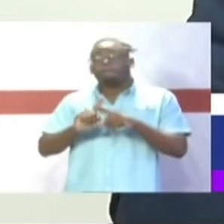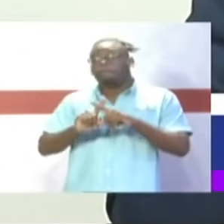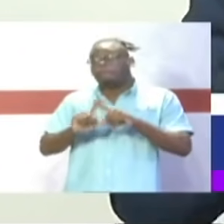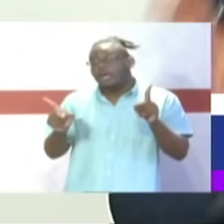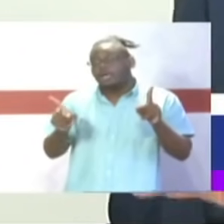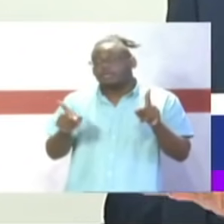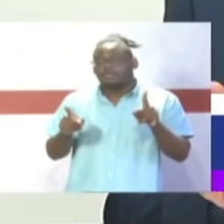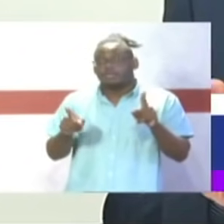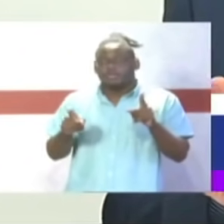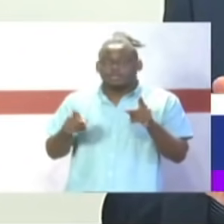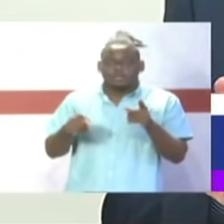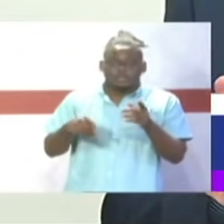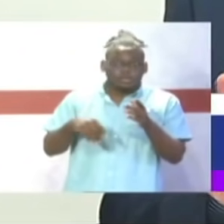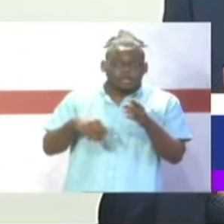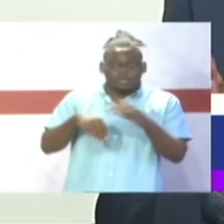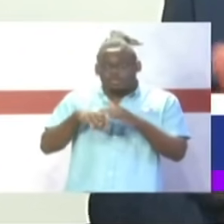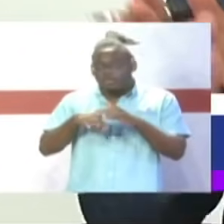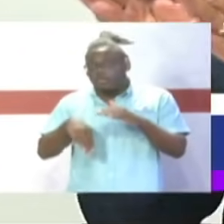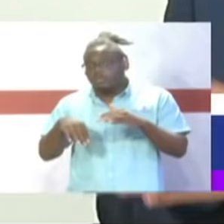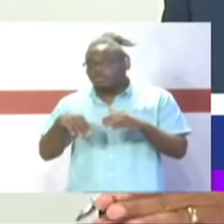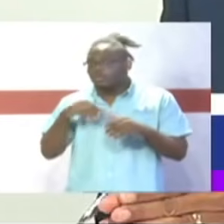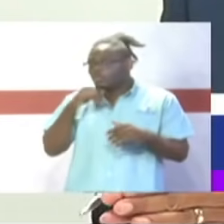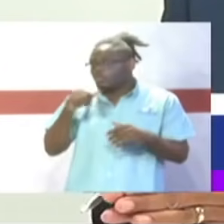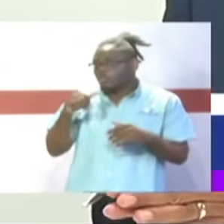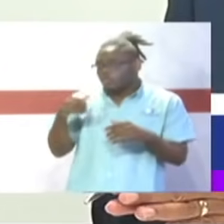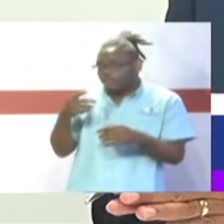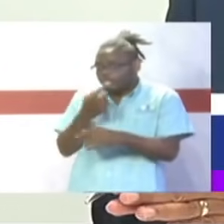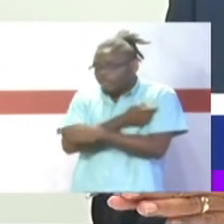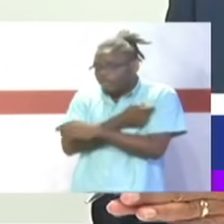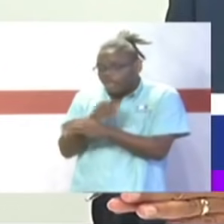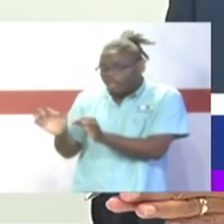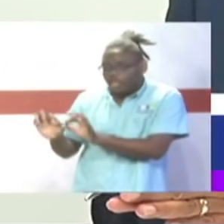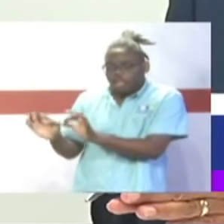of those have been vaccinated, completed their